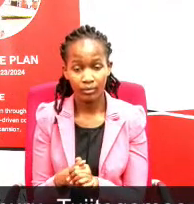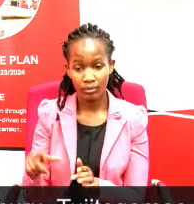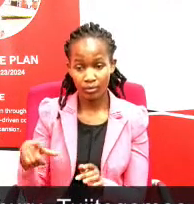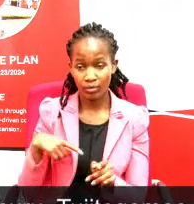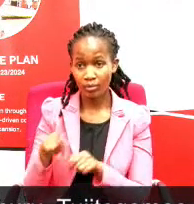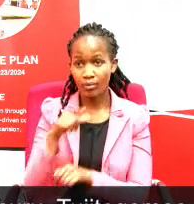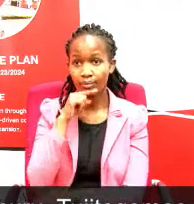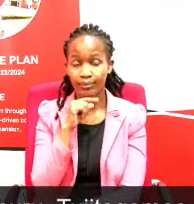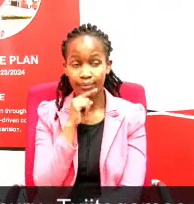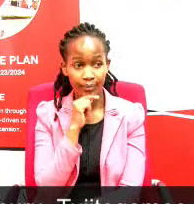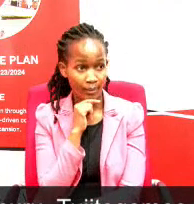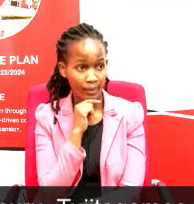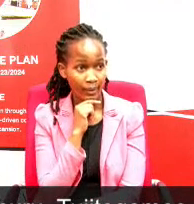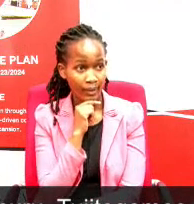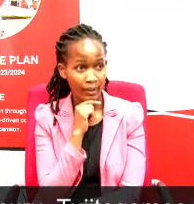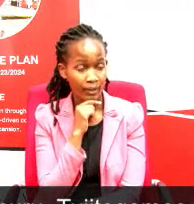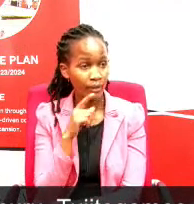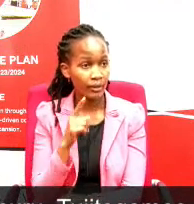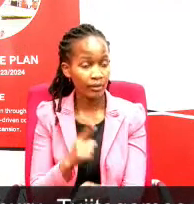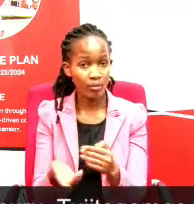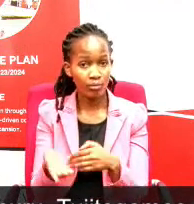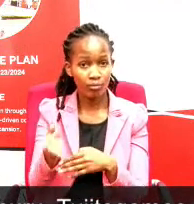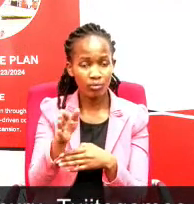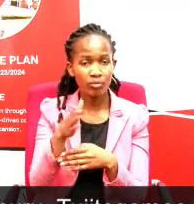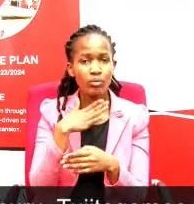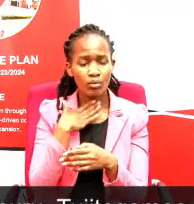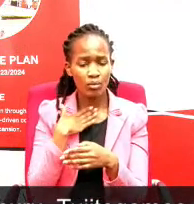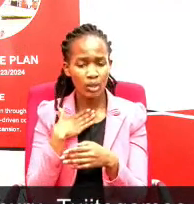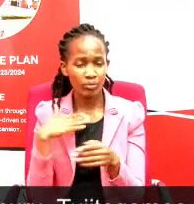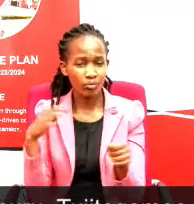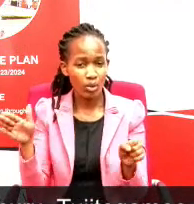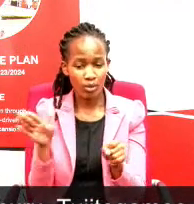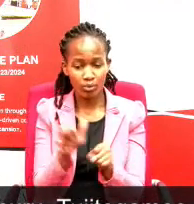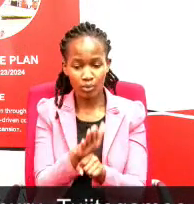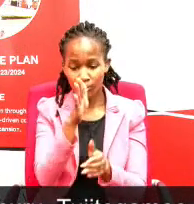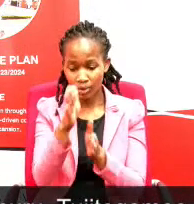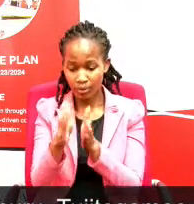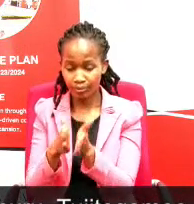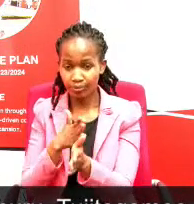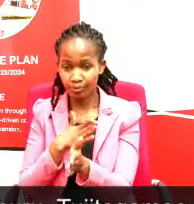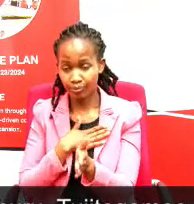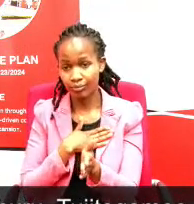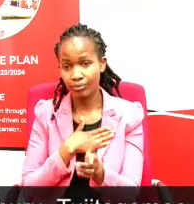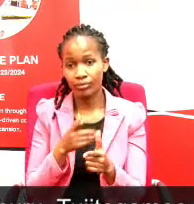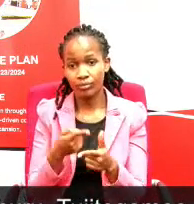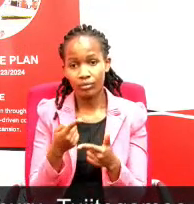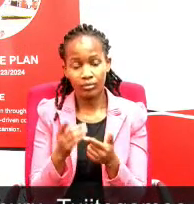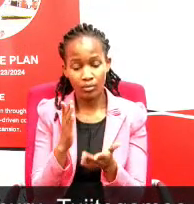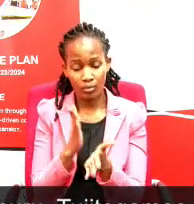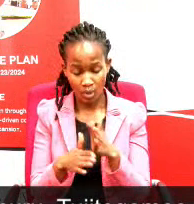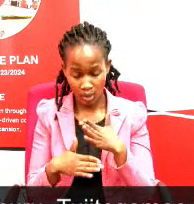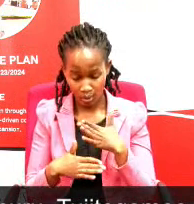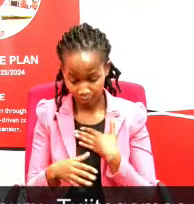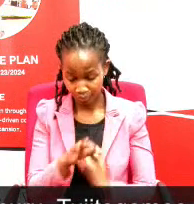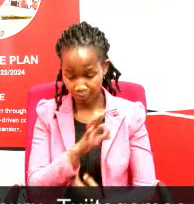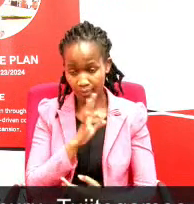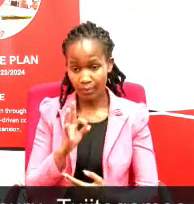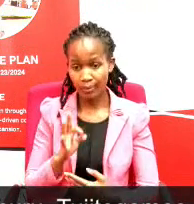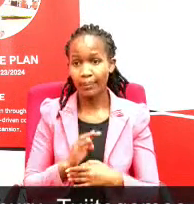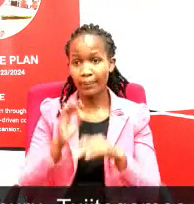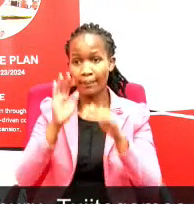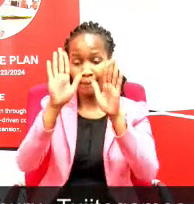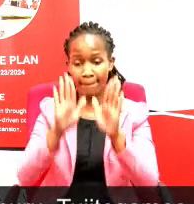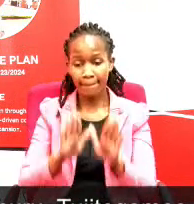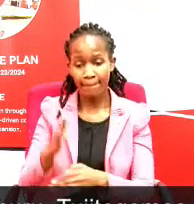Ladies and gentlemen, as we embark towards the fulfillment of the plan, we do recognize staff as the key agents